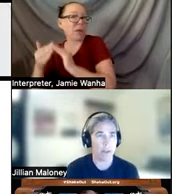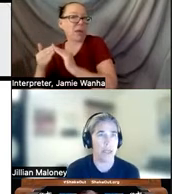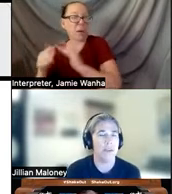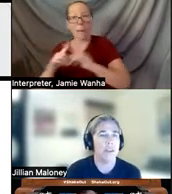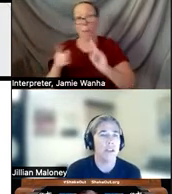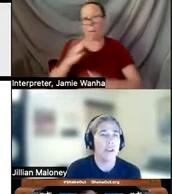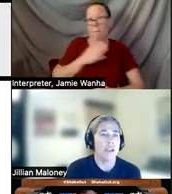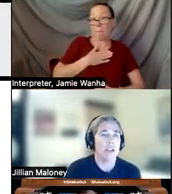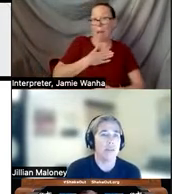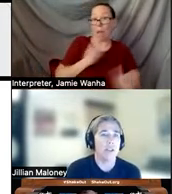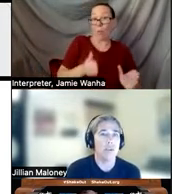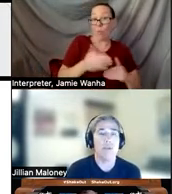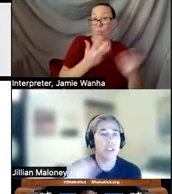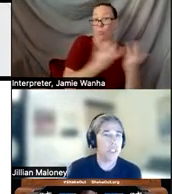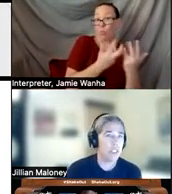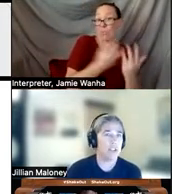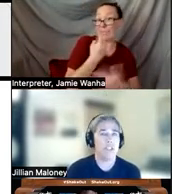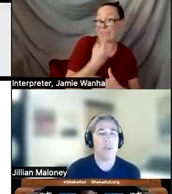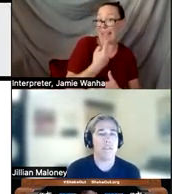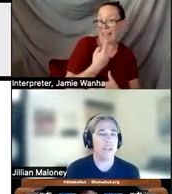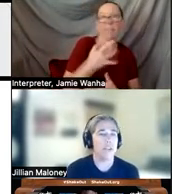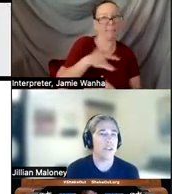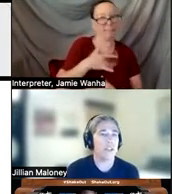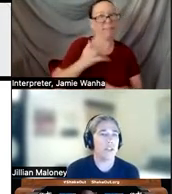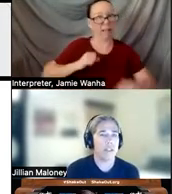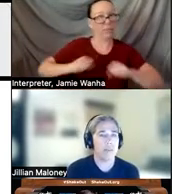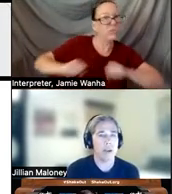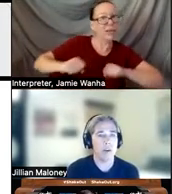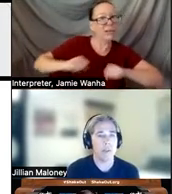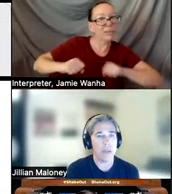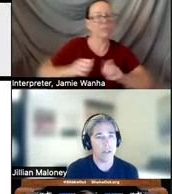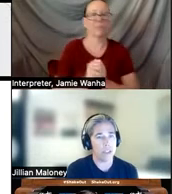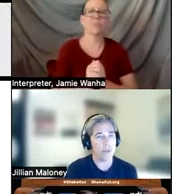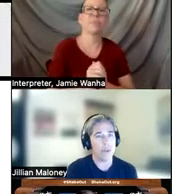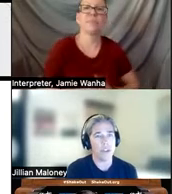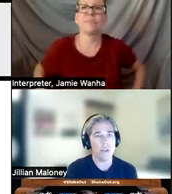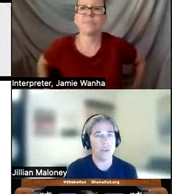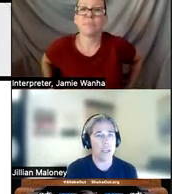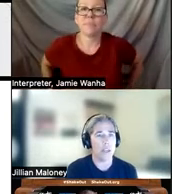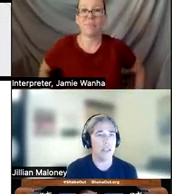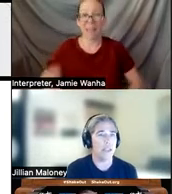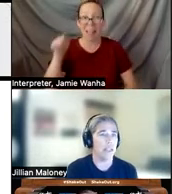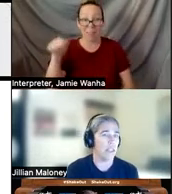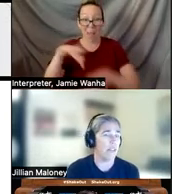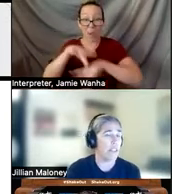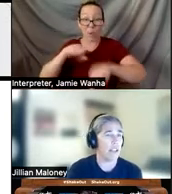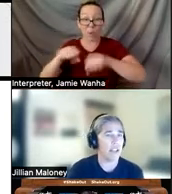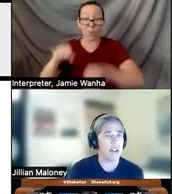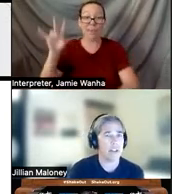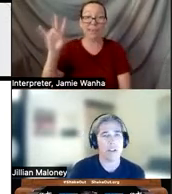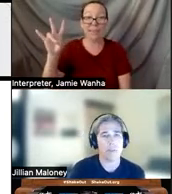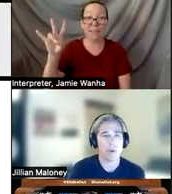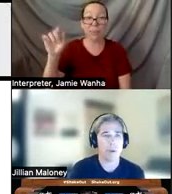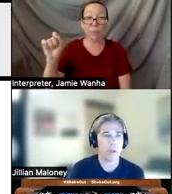forth a little bit. So faults to the east, certainly we can feel those. That was a moment magnitude 7.2 and an intensity of 7.